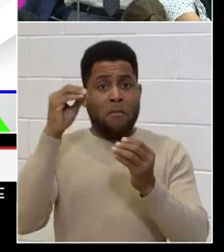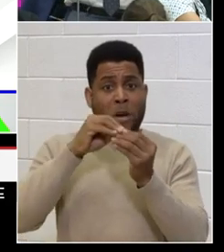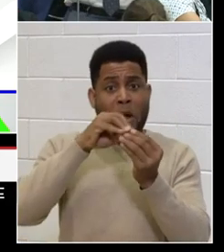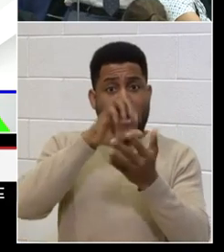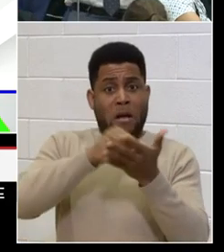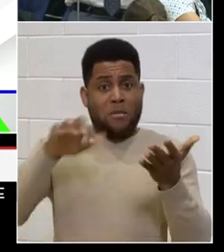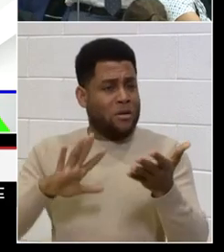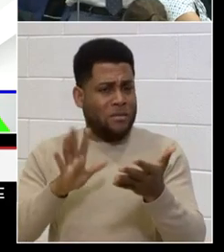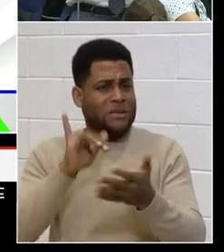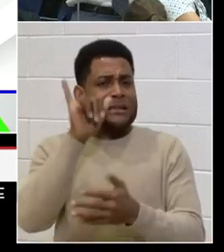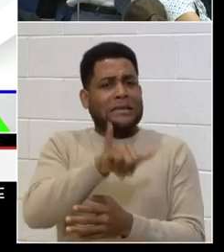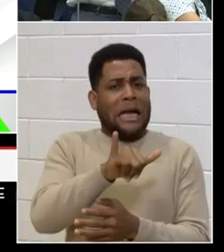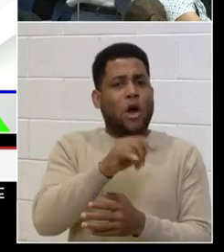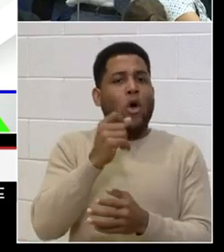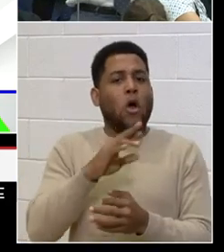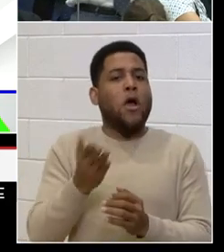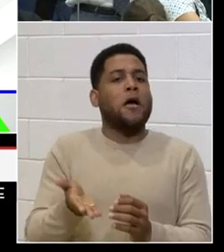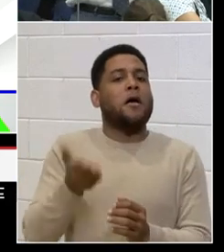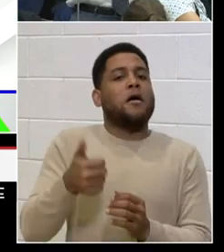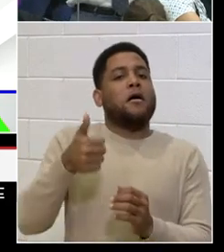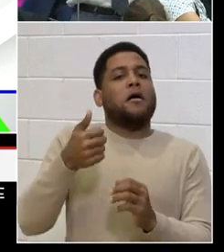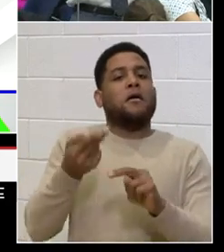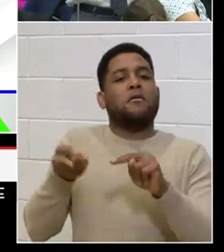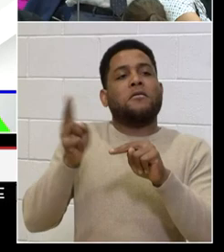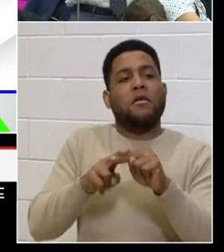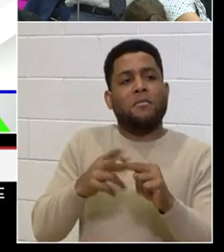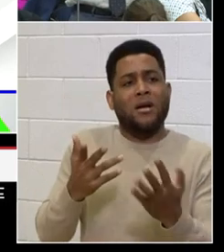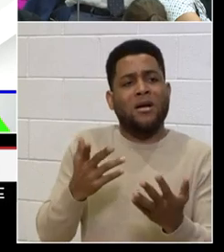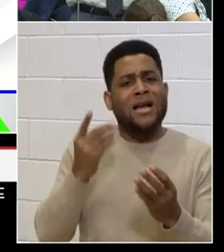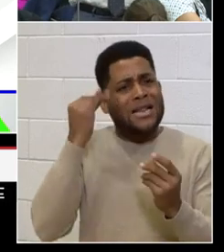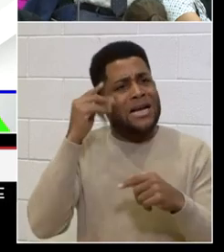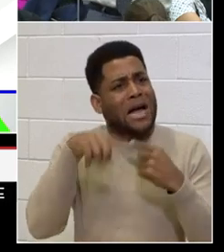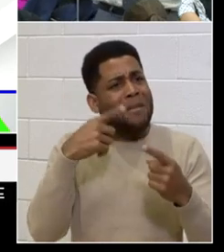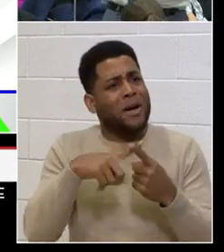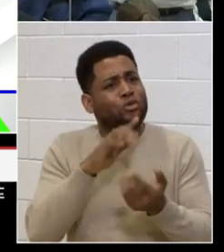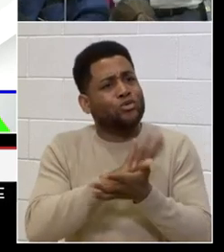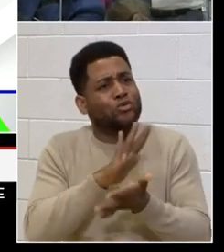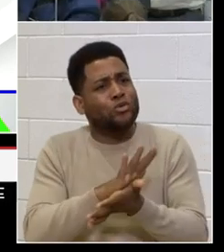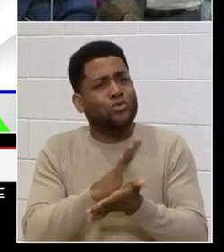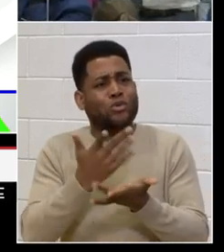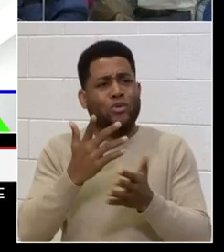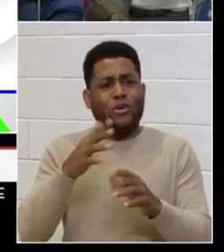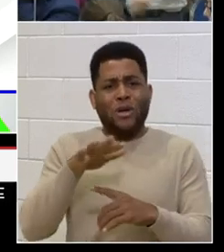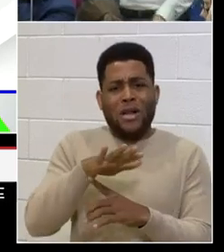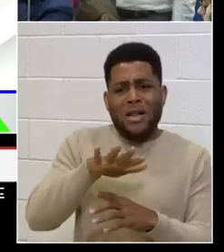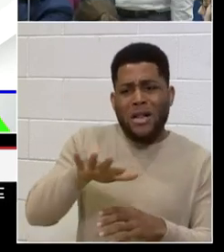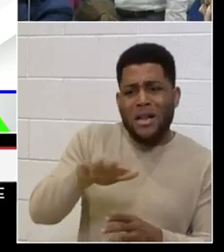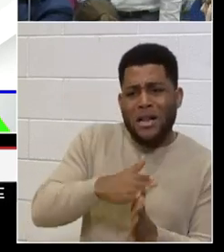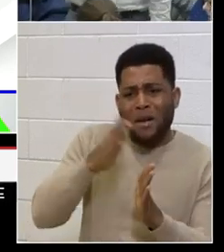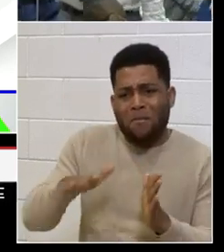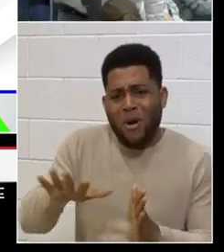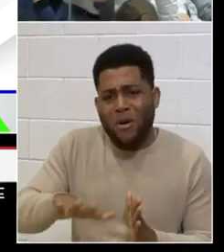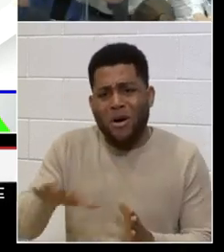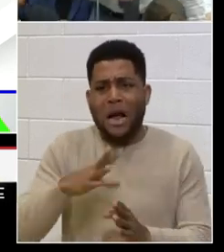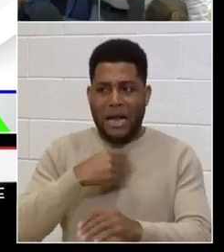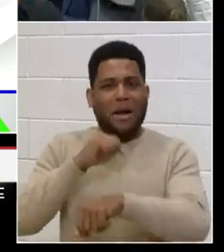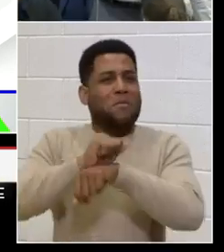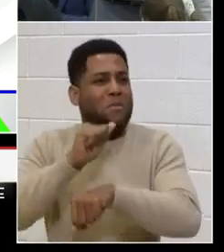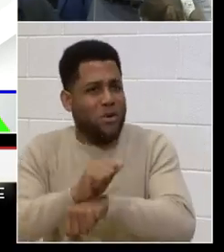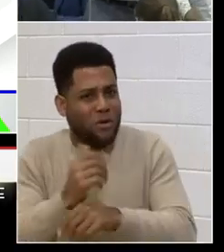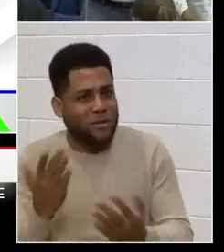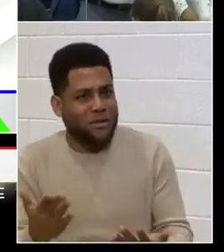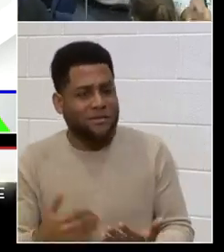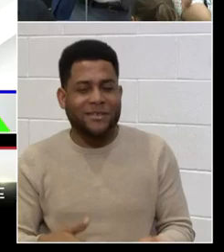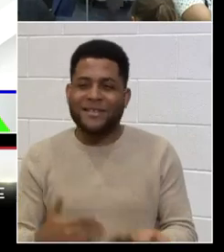please, shared school programming, neighborhoods, and jobs. Thank you. Thank you very much,